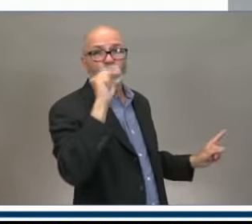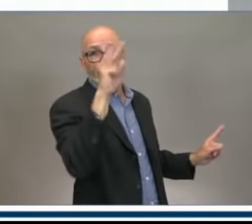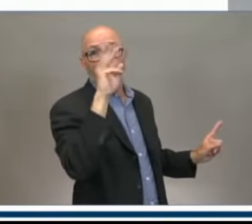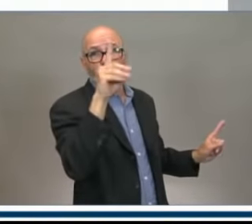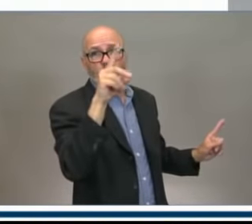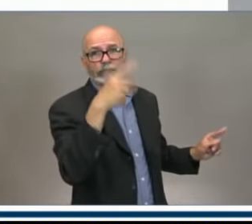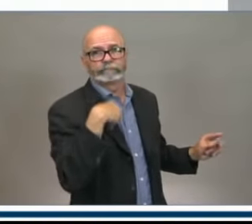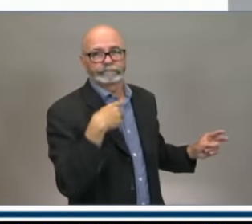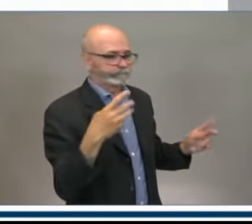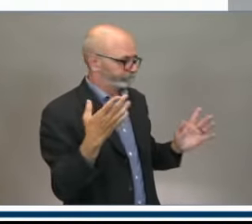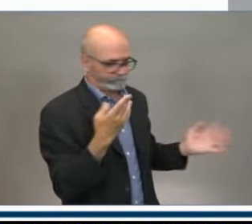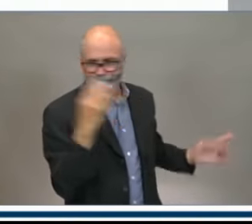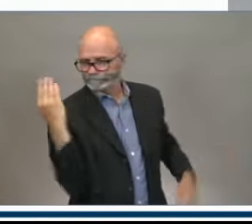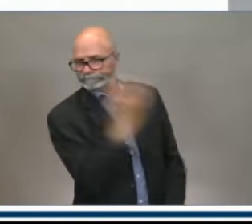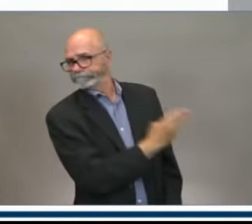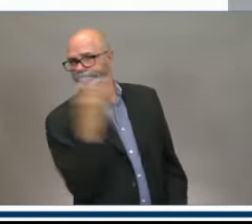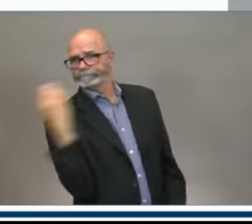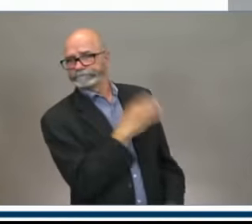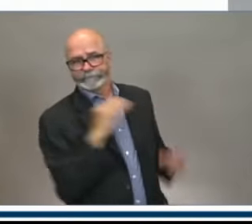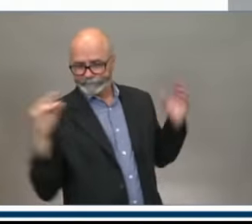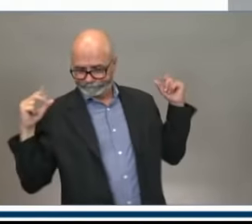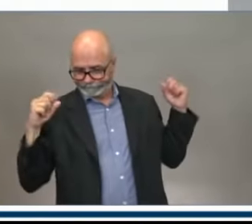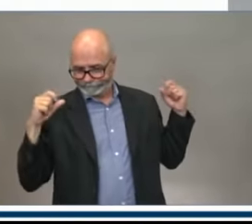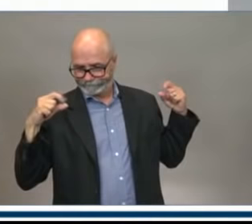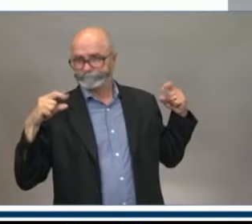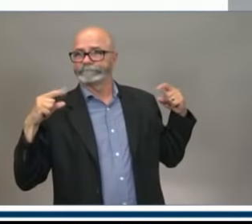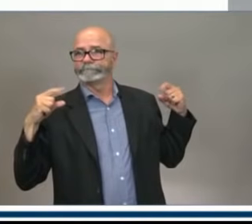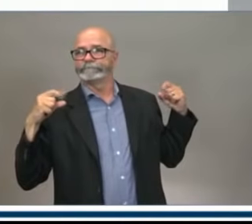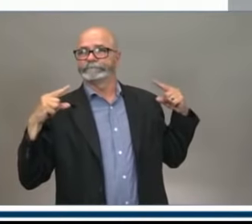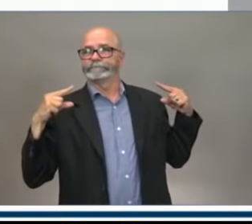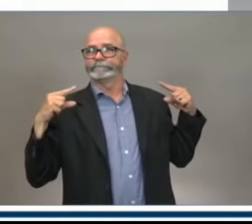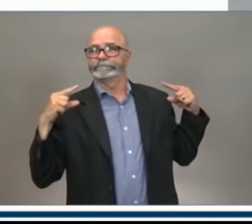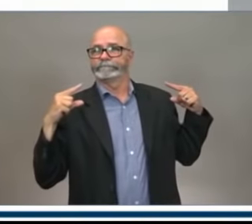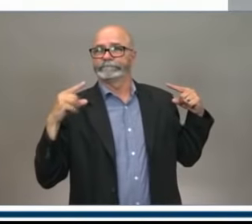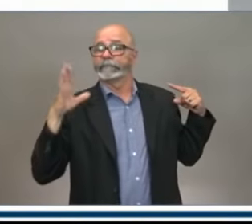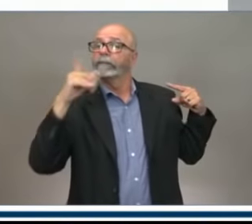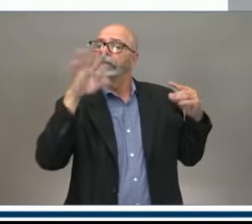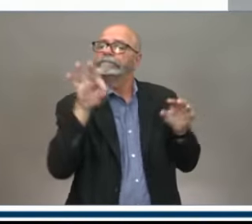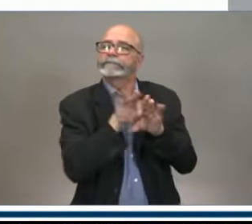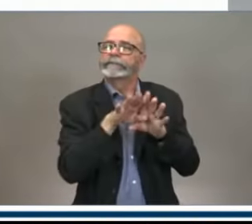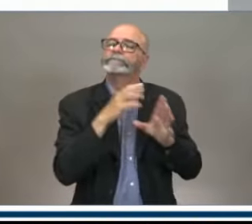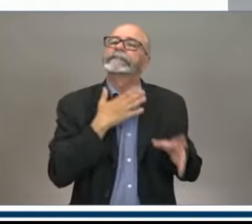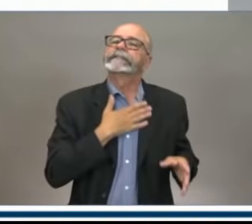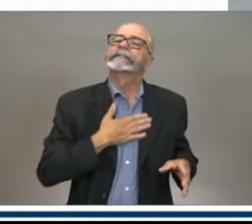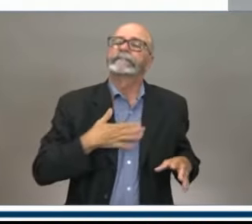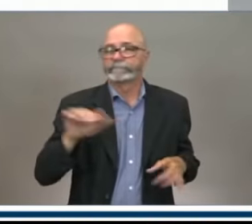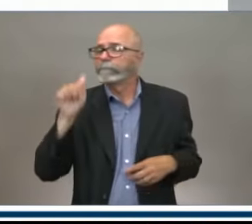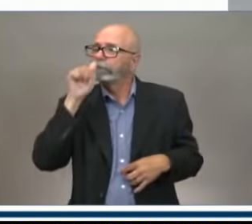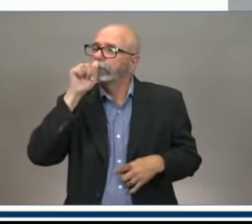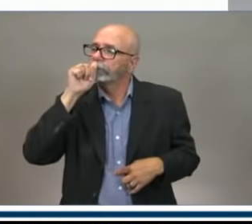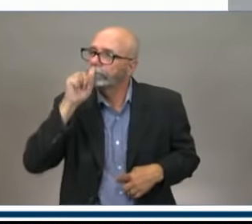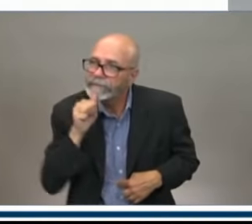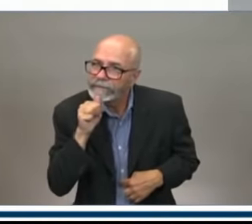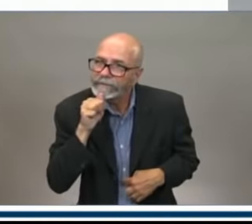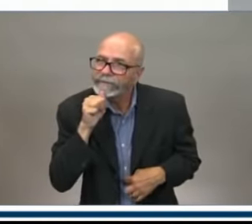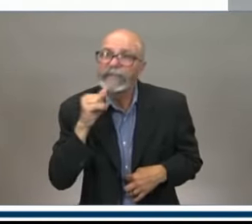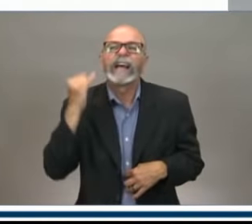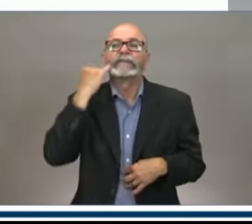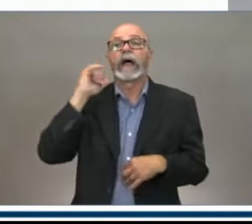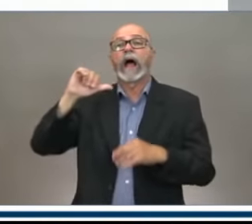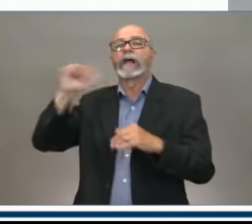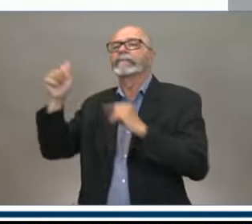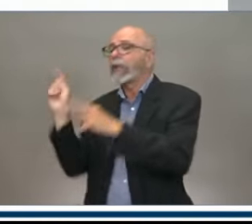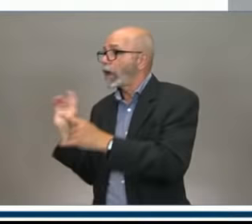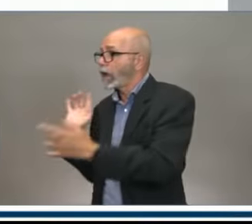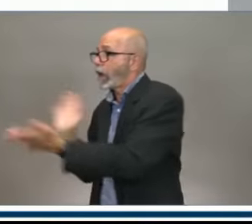ask Nova Scotians to be a bit patient, because I think a lot of the facilities are planning on reaching out. I mean, they know who the family members are and they have contact